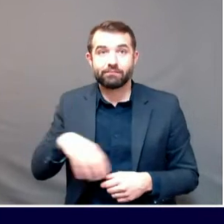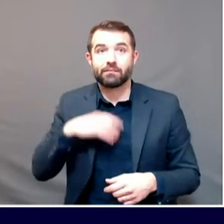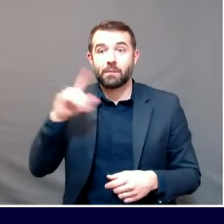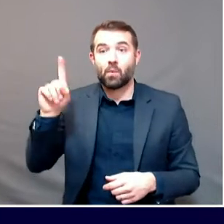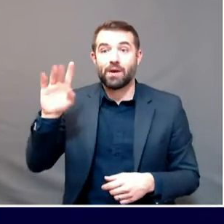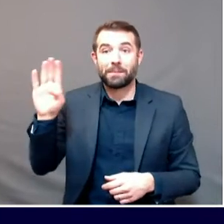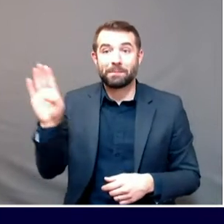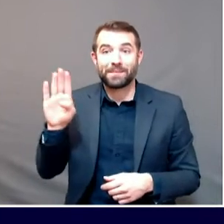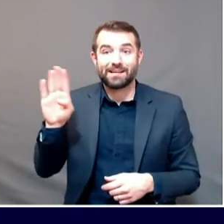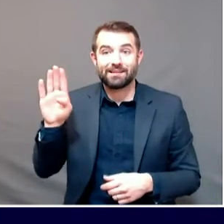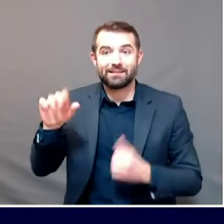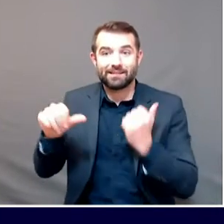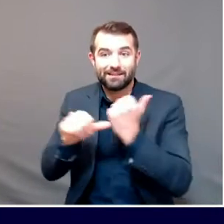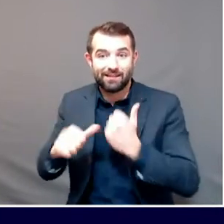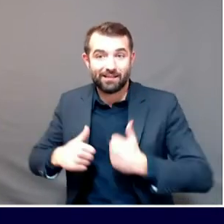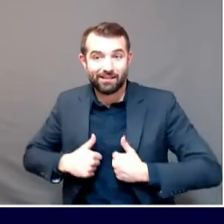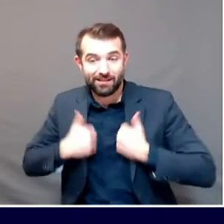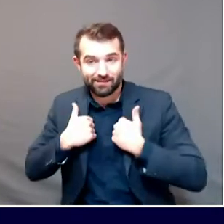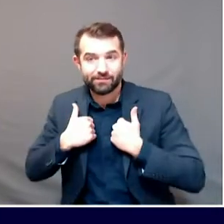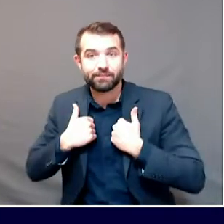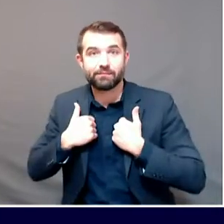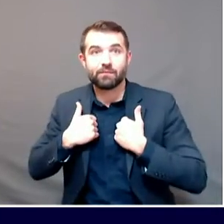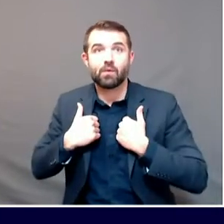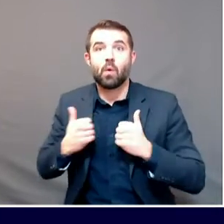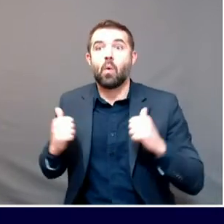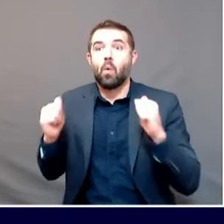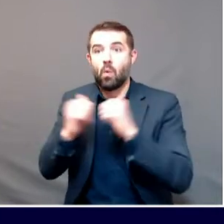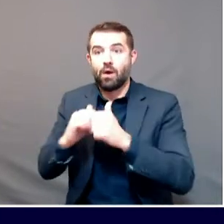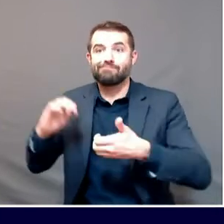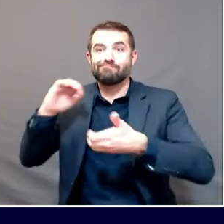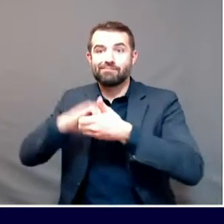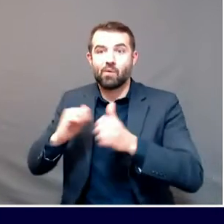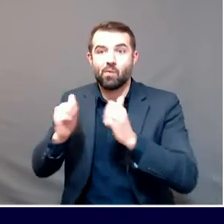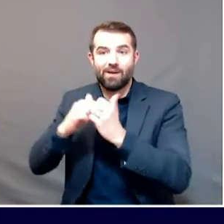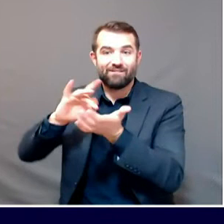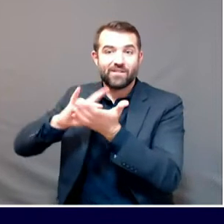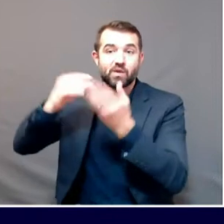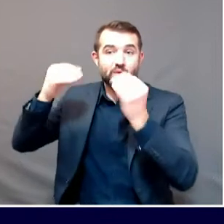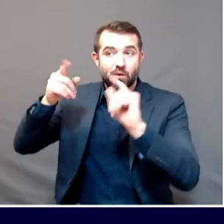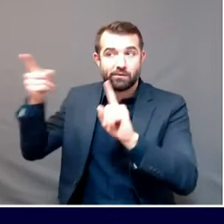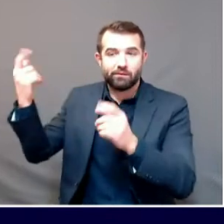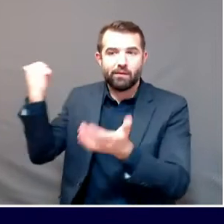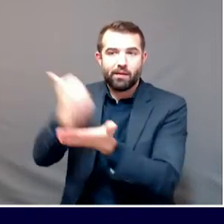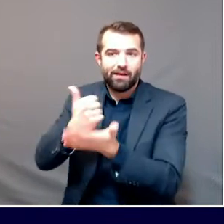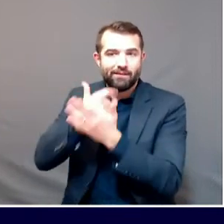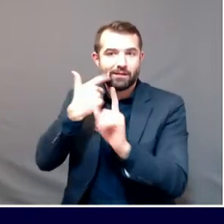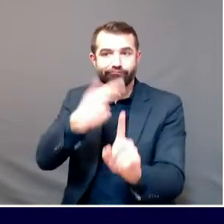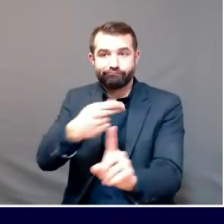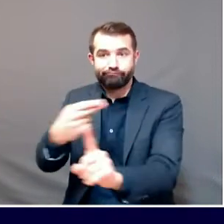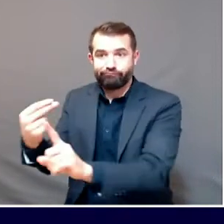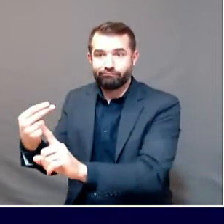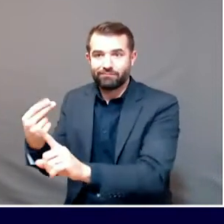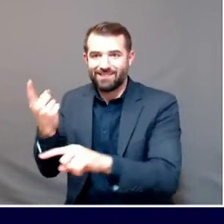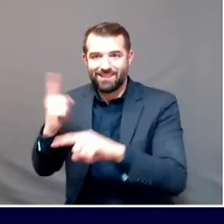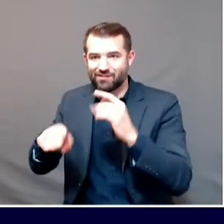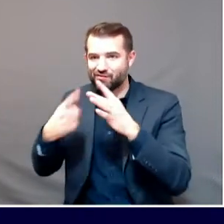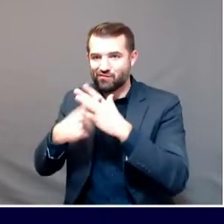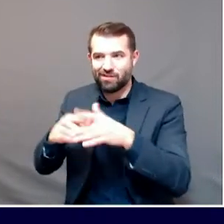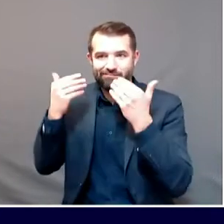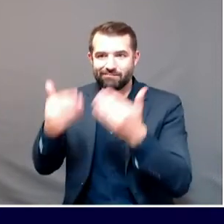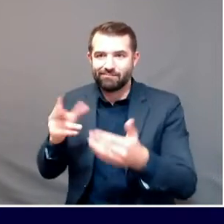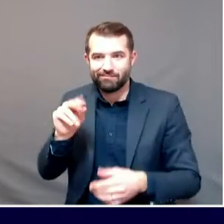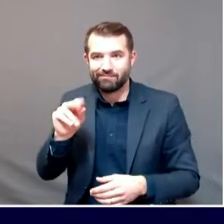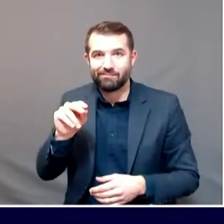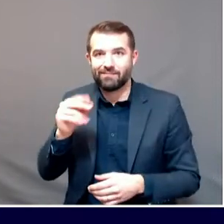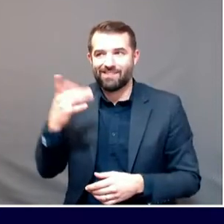living and other such long-term care facilities. In order for a state to activate that, we have to